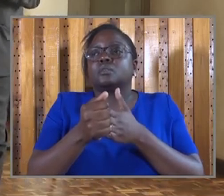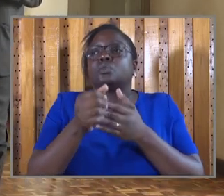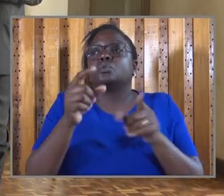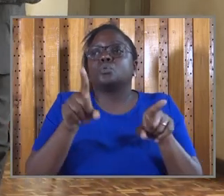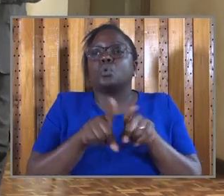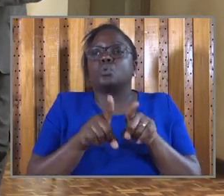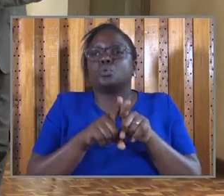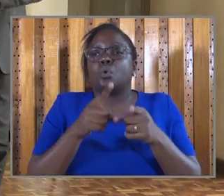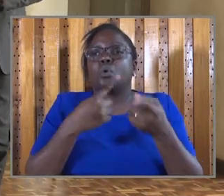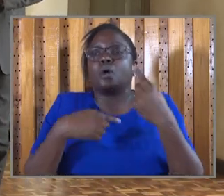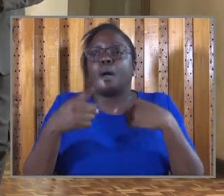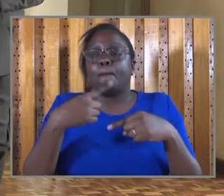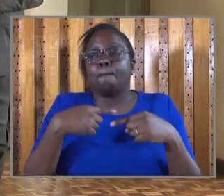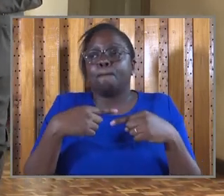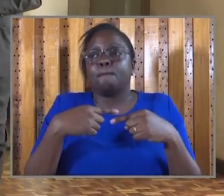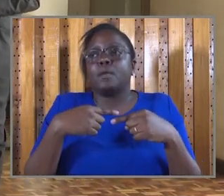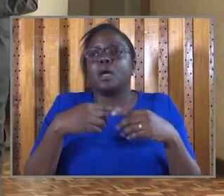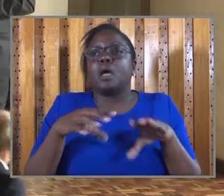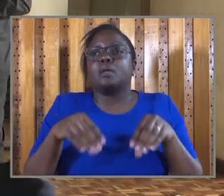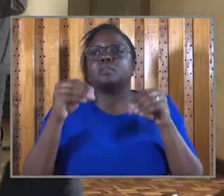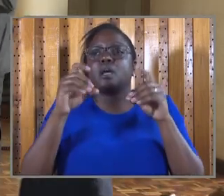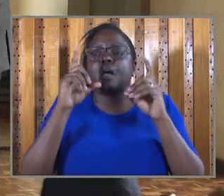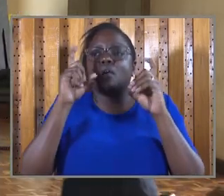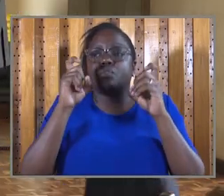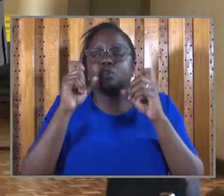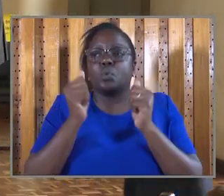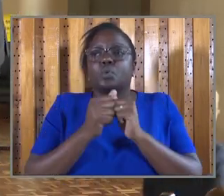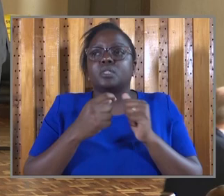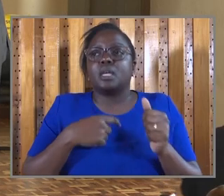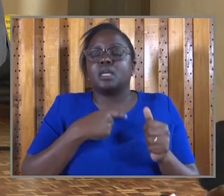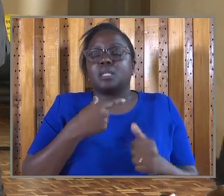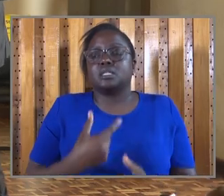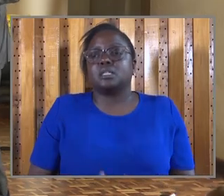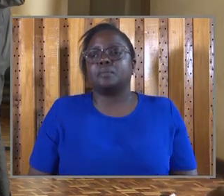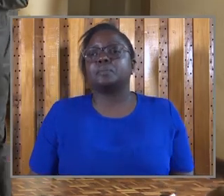also to take a photo with the guest. Thank you.